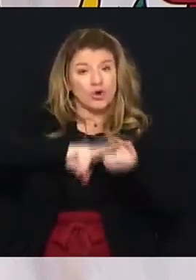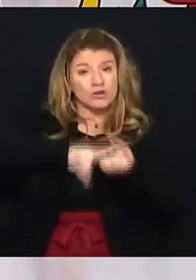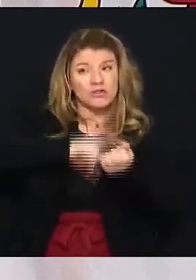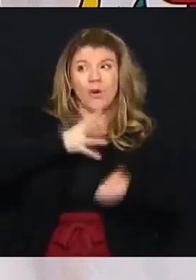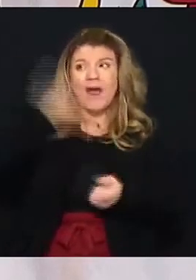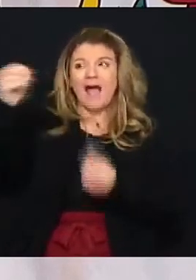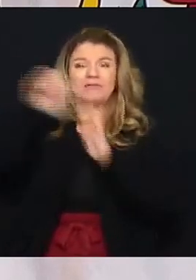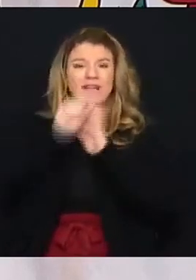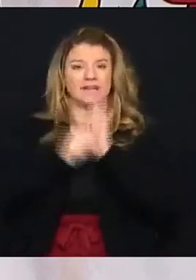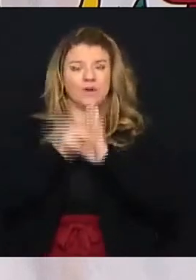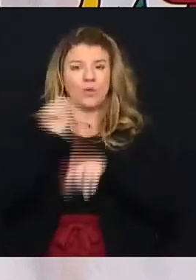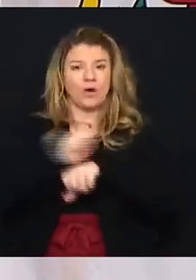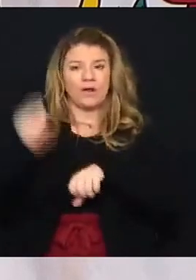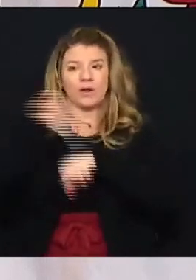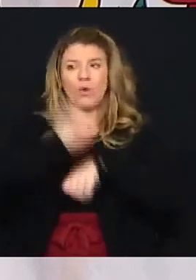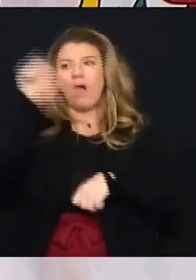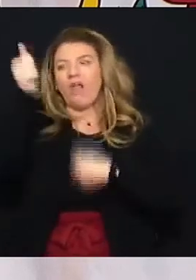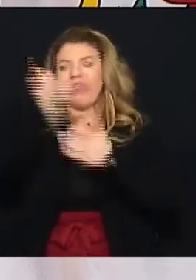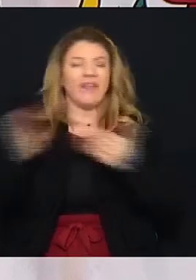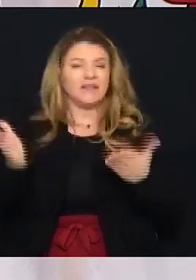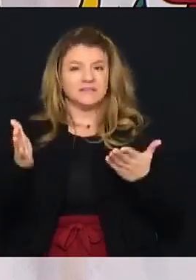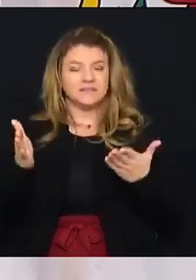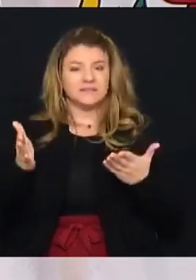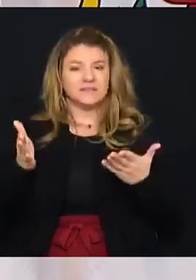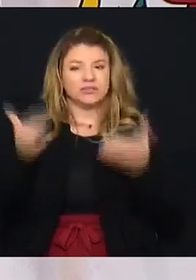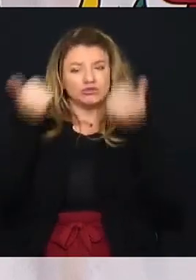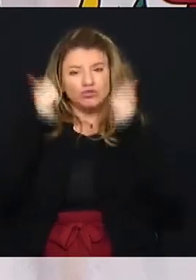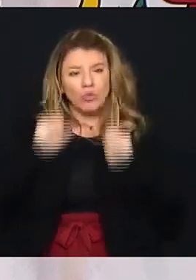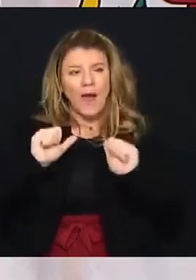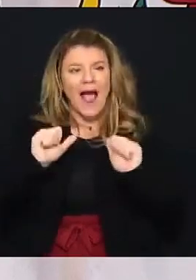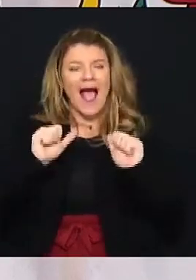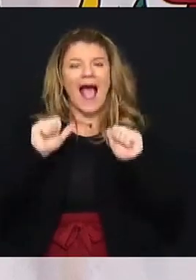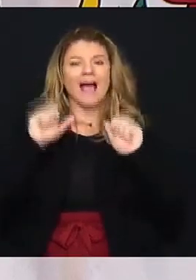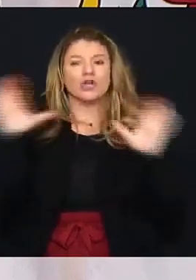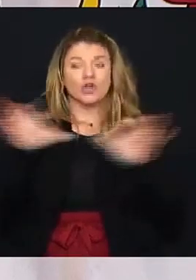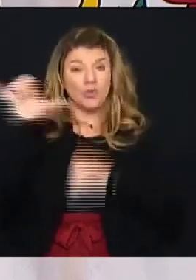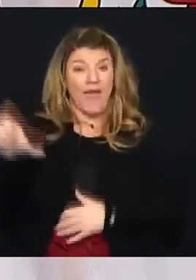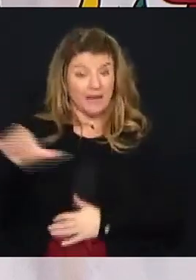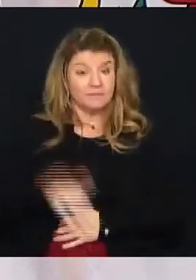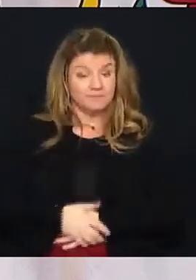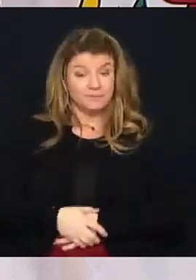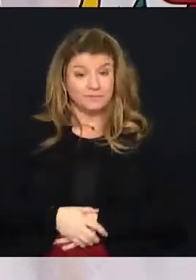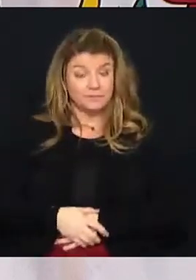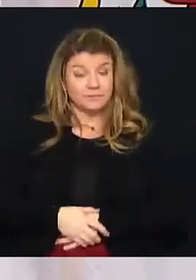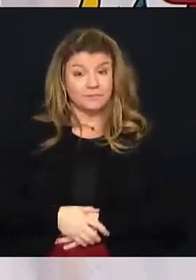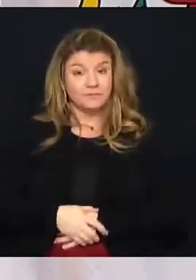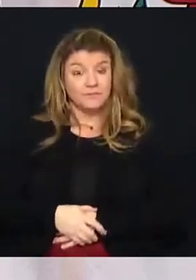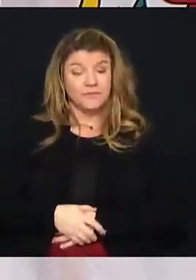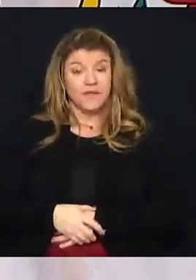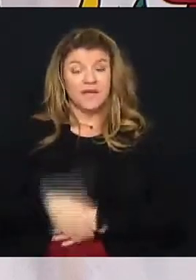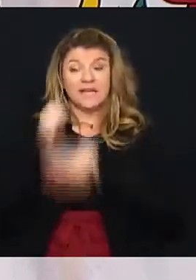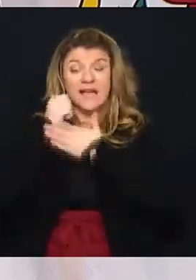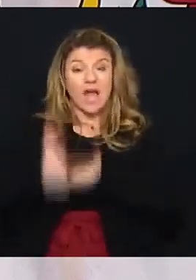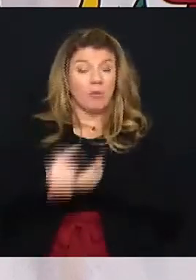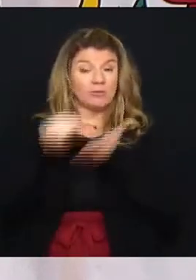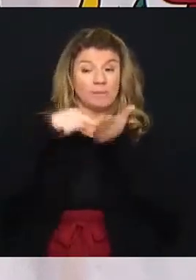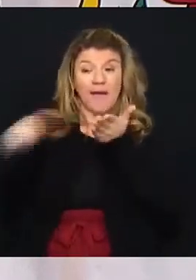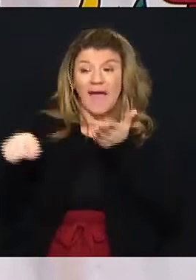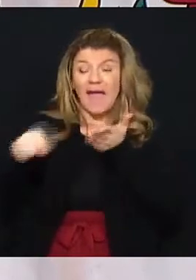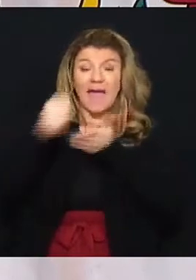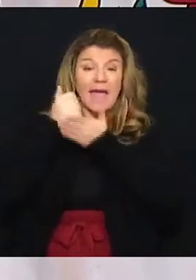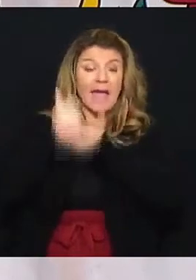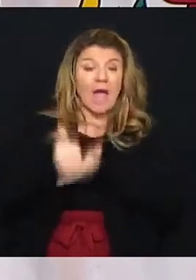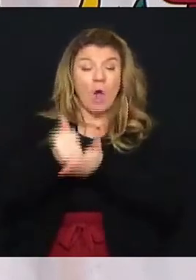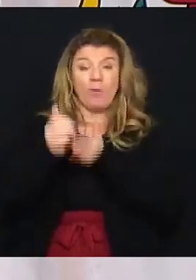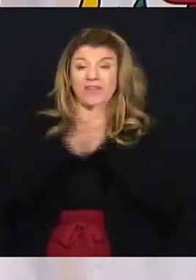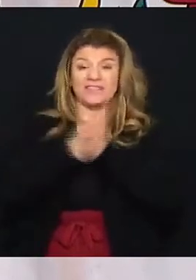states and everything else and doing all kinds of different things, to try to just do that. help with their pay, help with